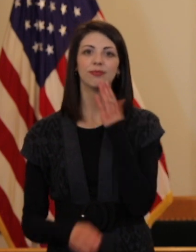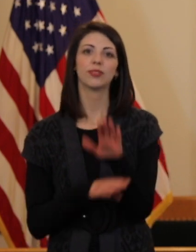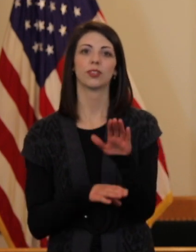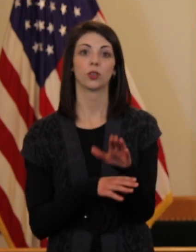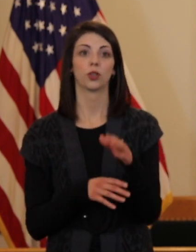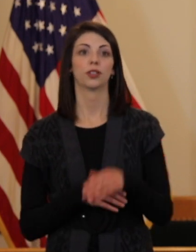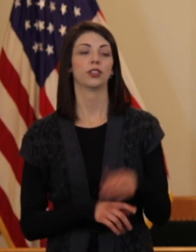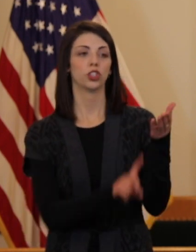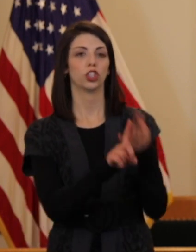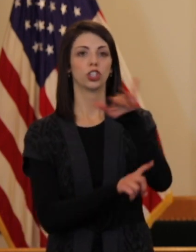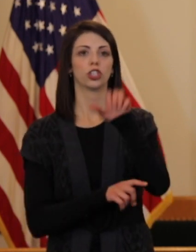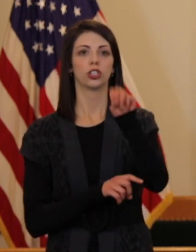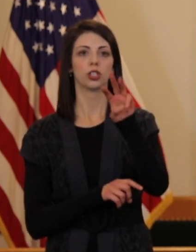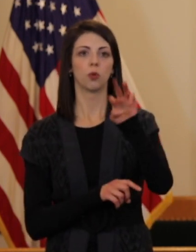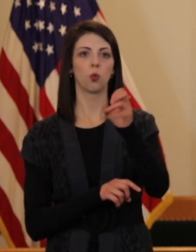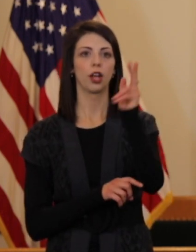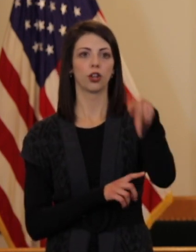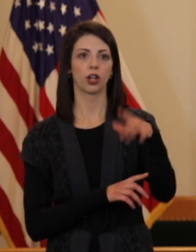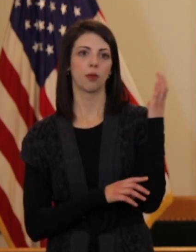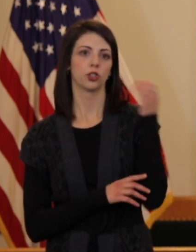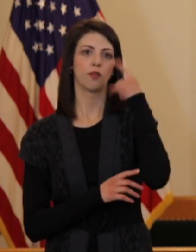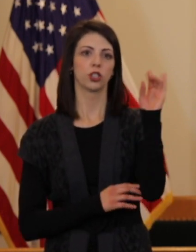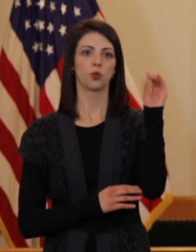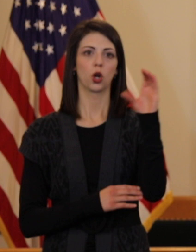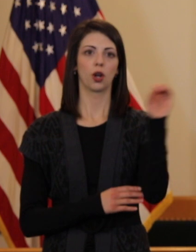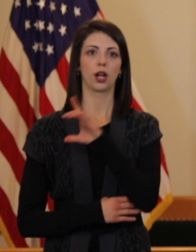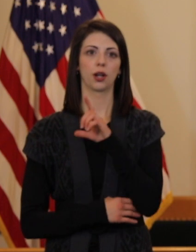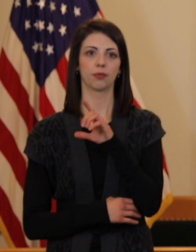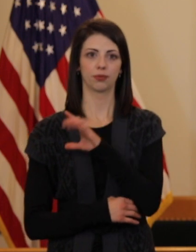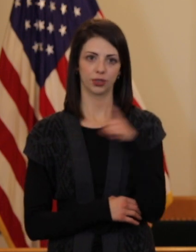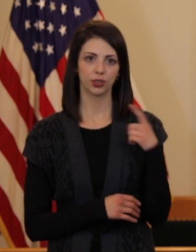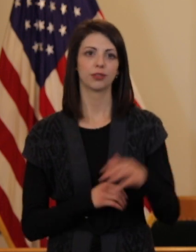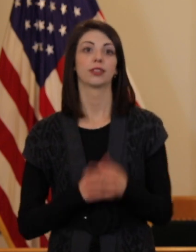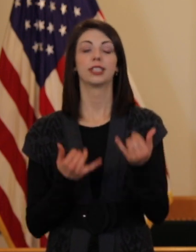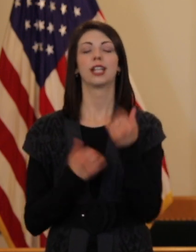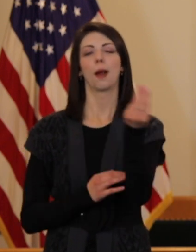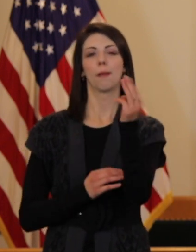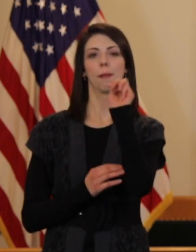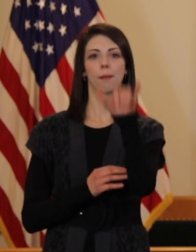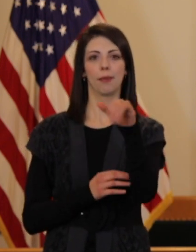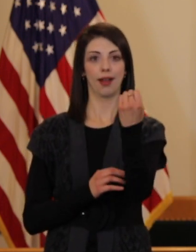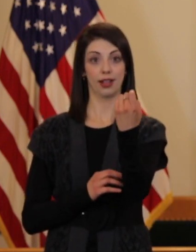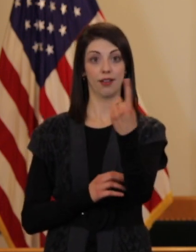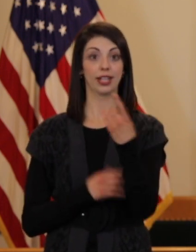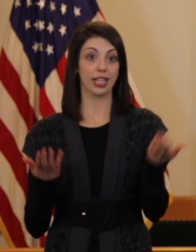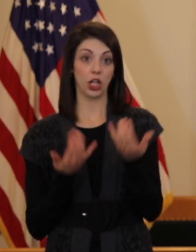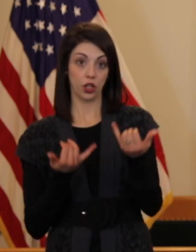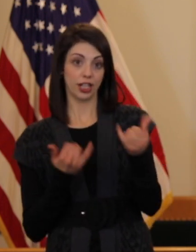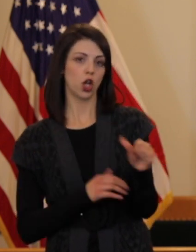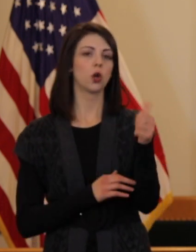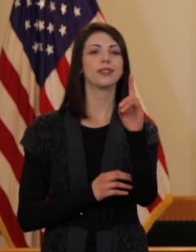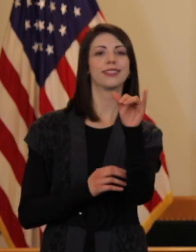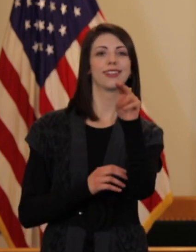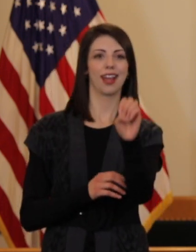Good afternoon. I'm Jim Weatherup, Chairman of the Oswego County Legislature. Today is Monday, May 11th. My guest today is Diane Oldenburg, Senior